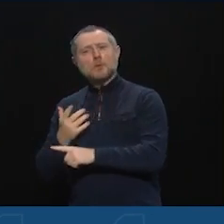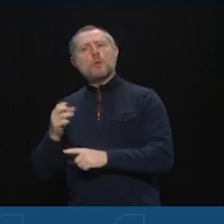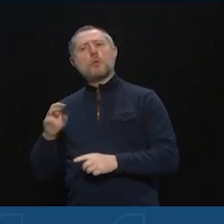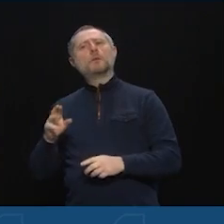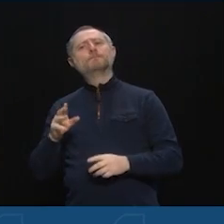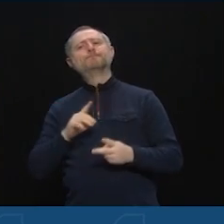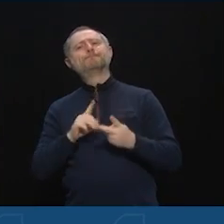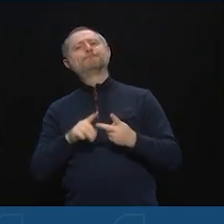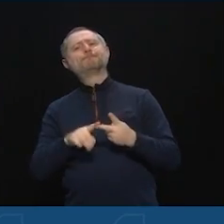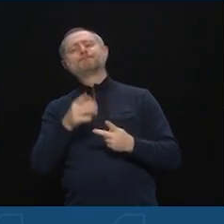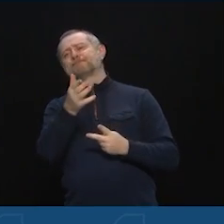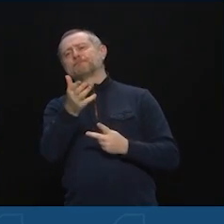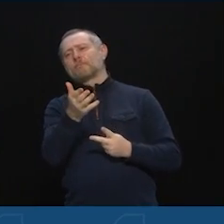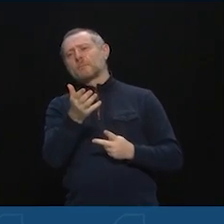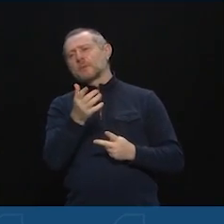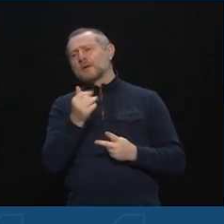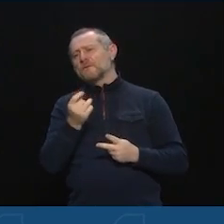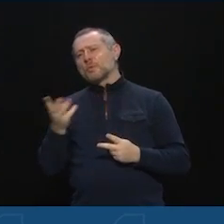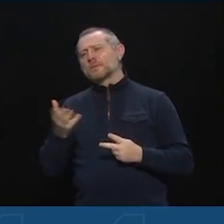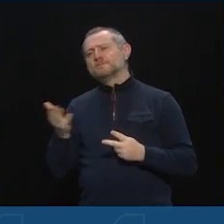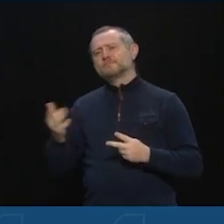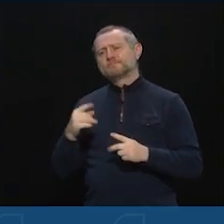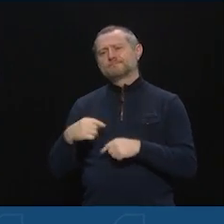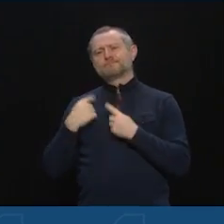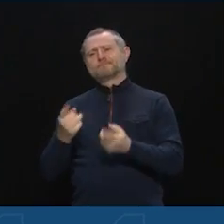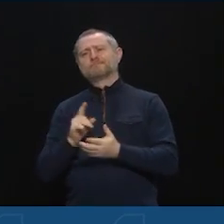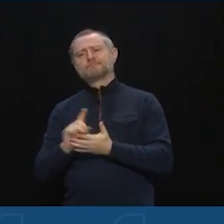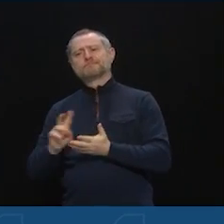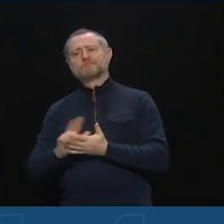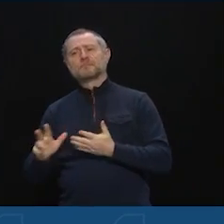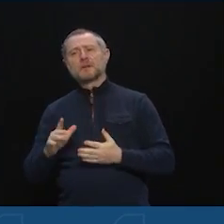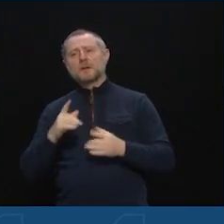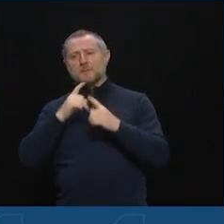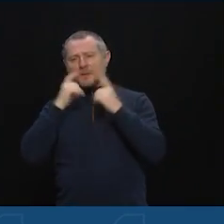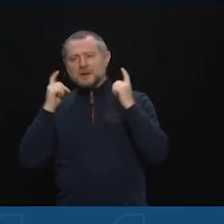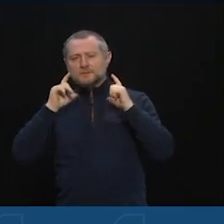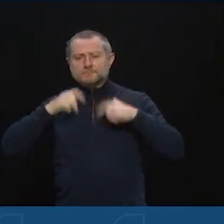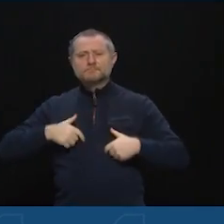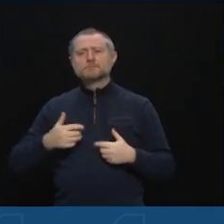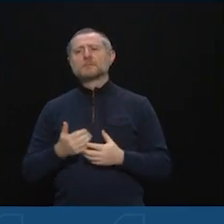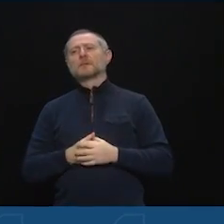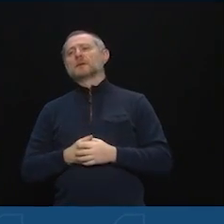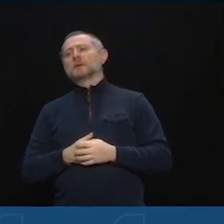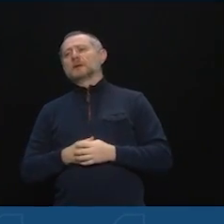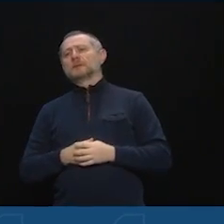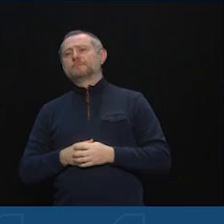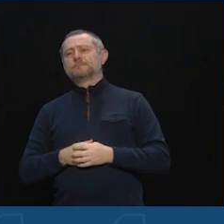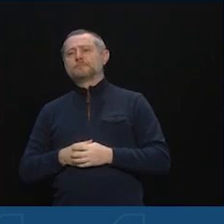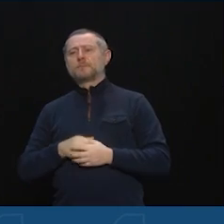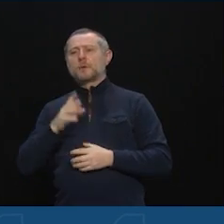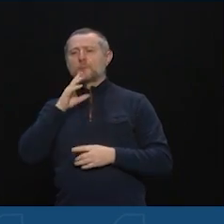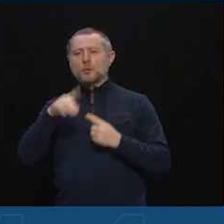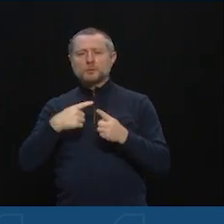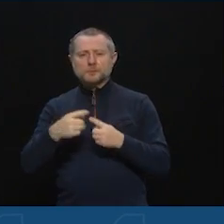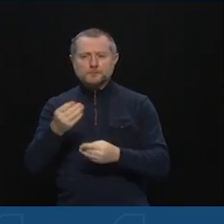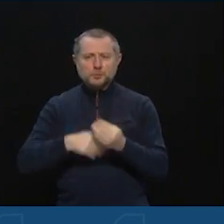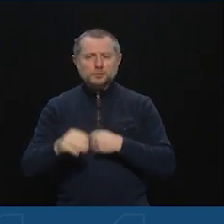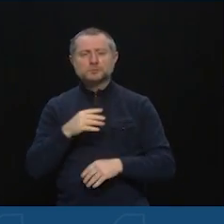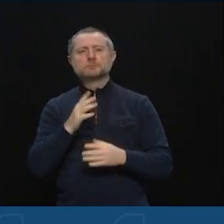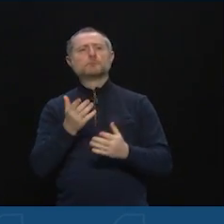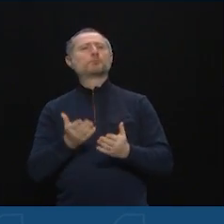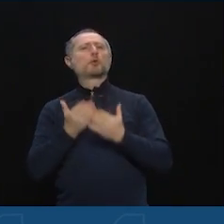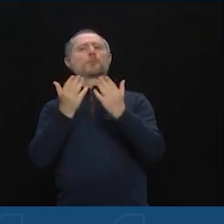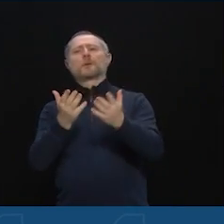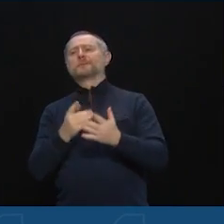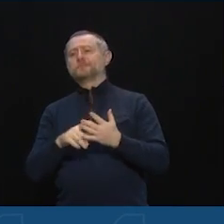kind of disarmed some of the biggest talking points. The end of the mask mandates and the end of the ADUs, which have been in your budget proposal. Was that intentional